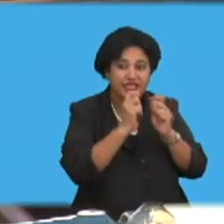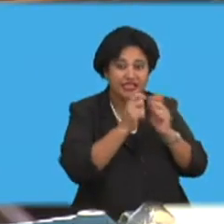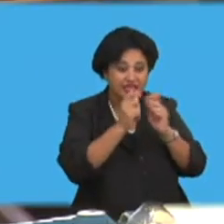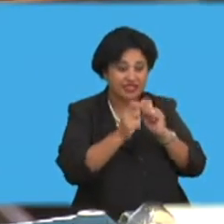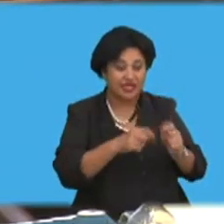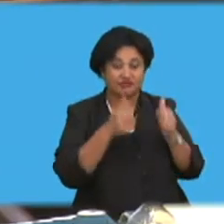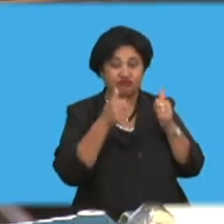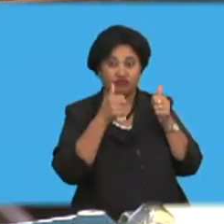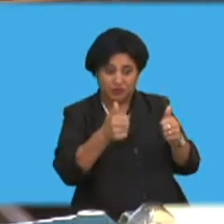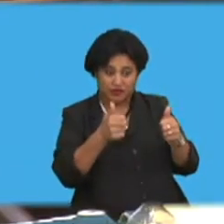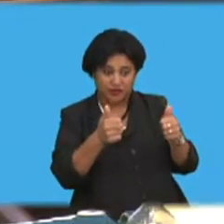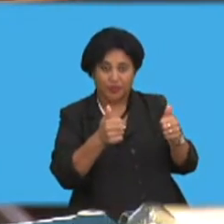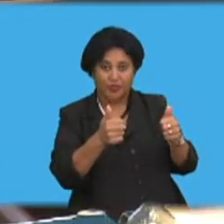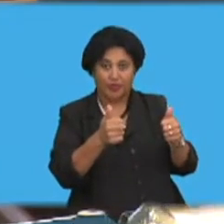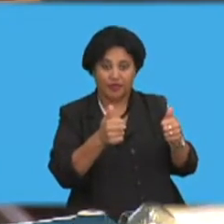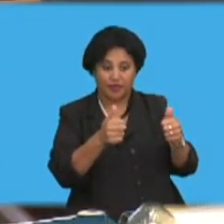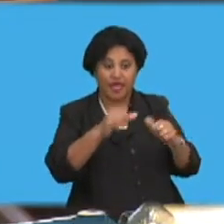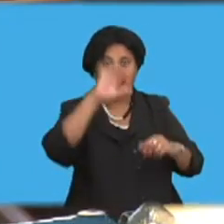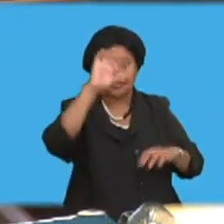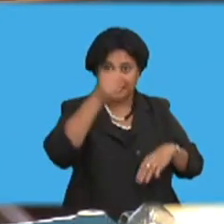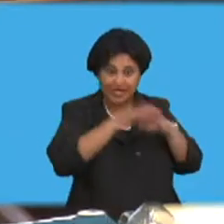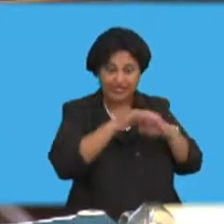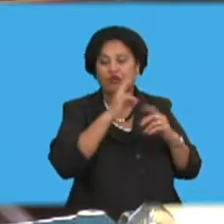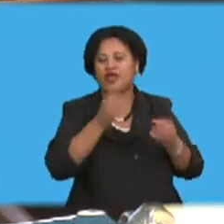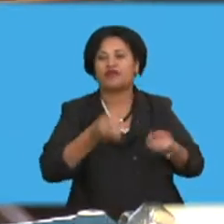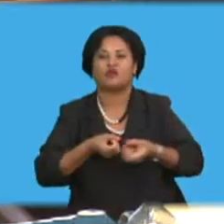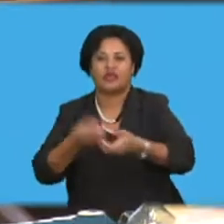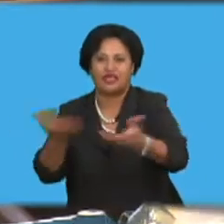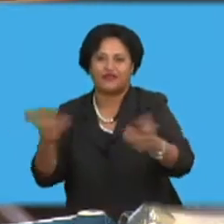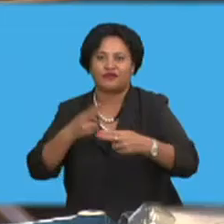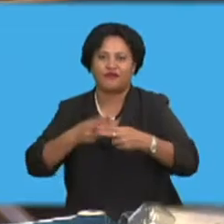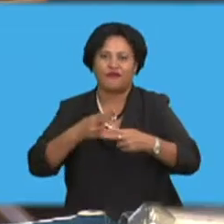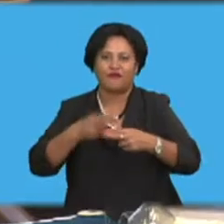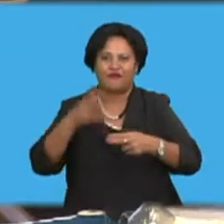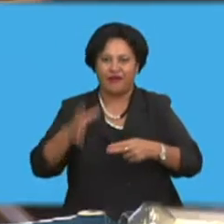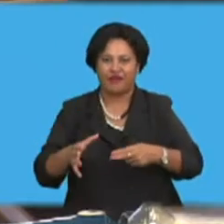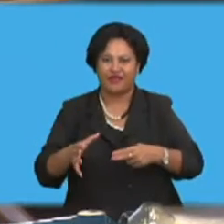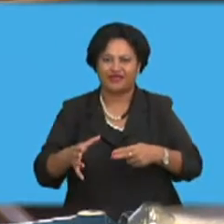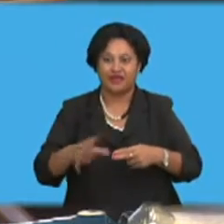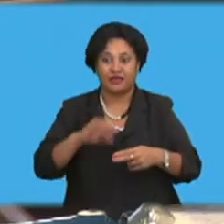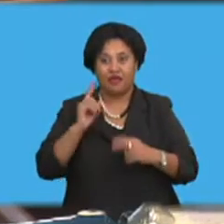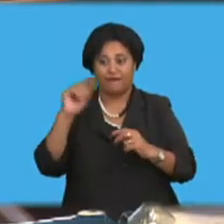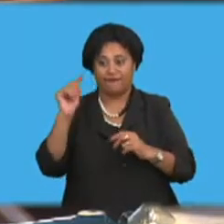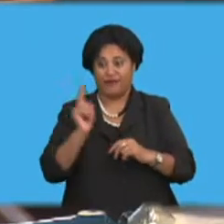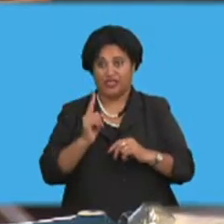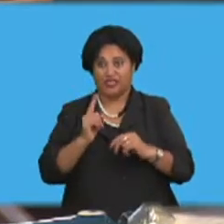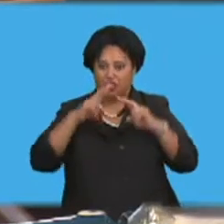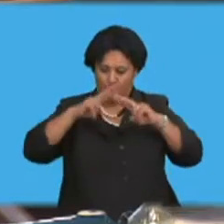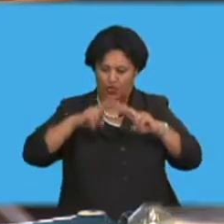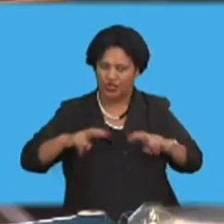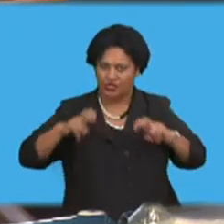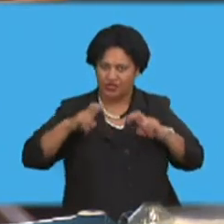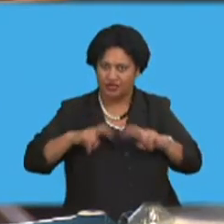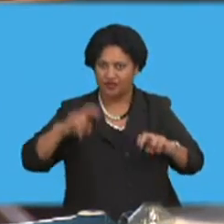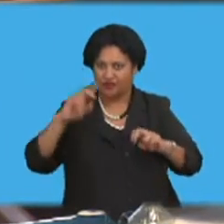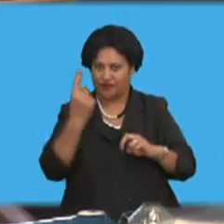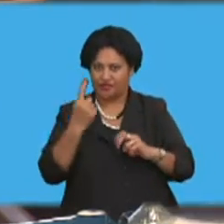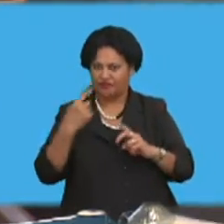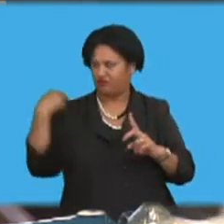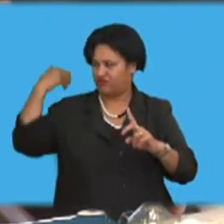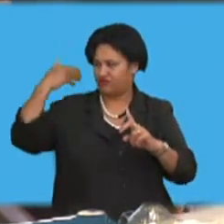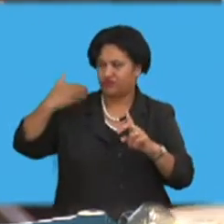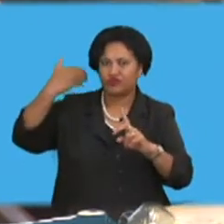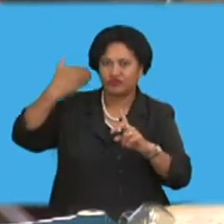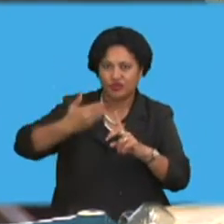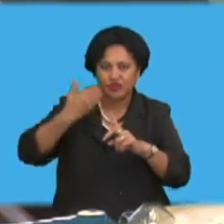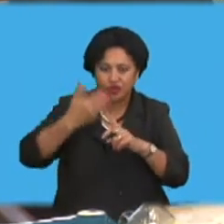And these varieties that I have mentioned, Madam Speaker, these are the varieties that you see in our markets today.